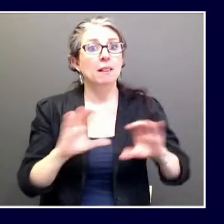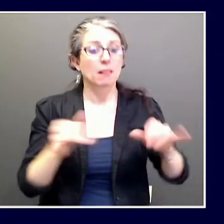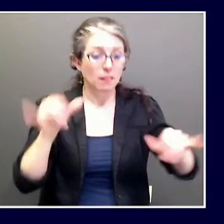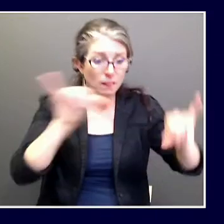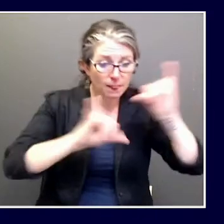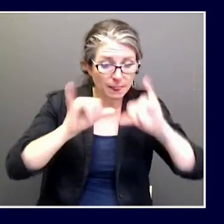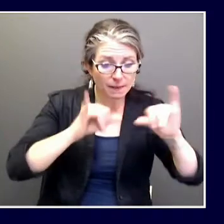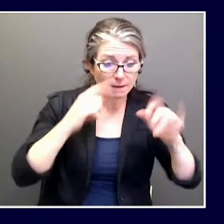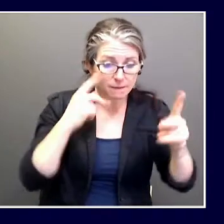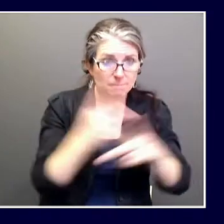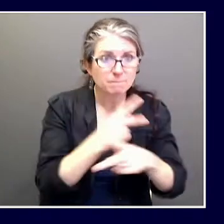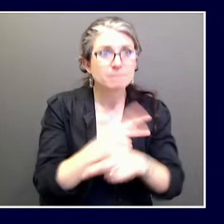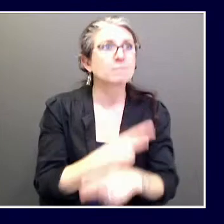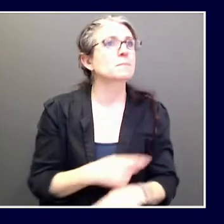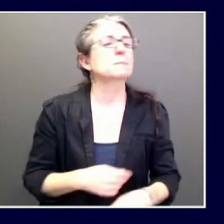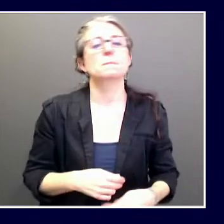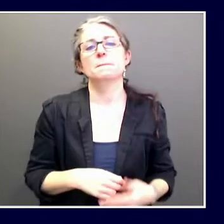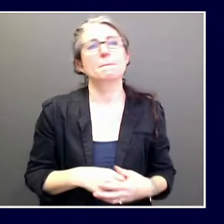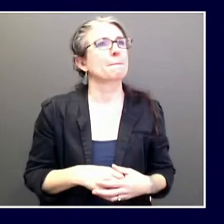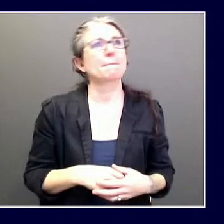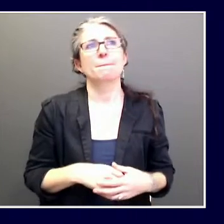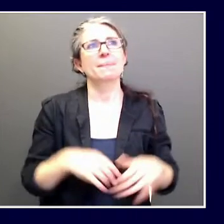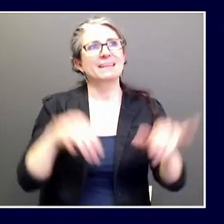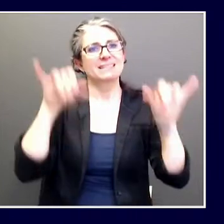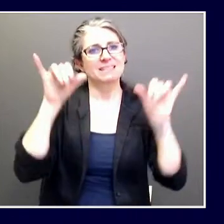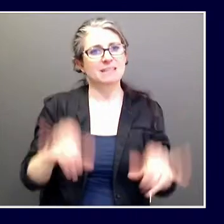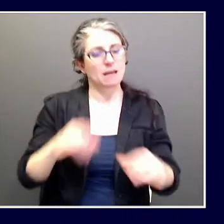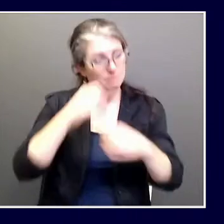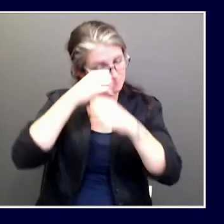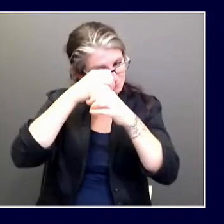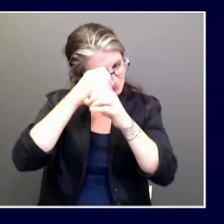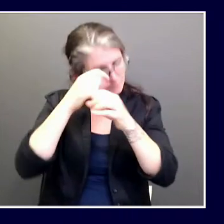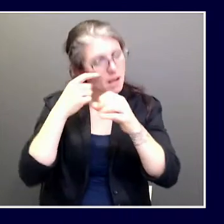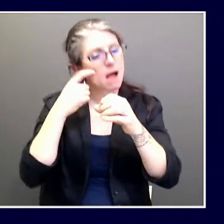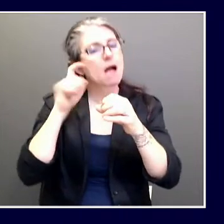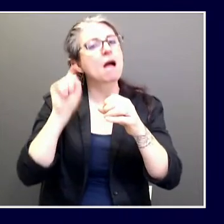a diagnostic test. Sequencing is a laboratory